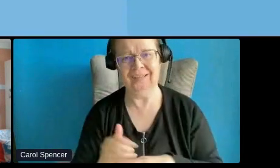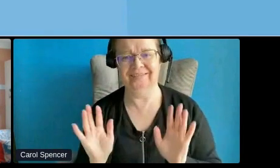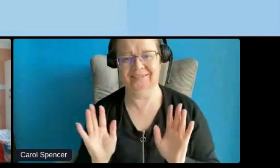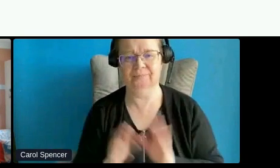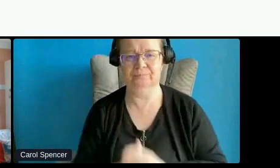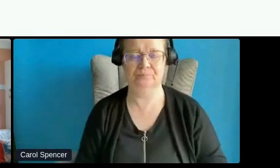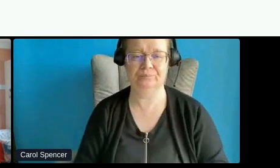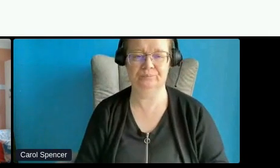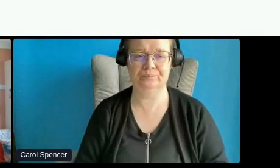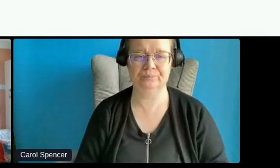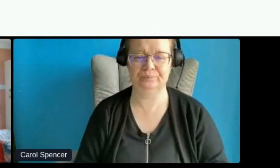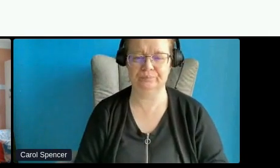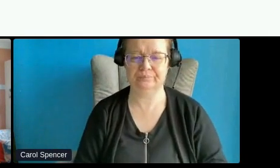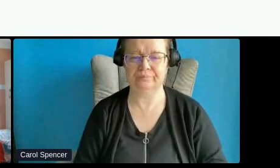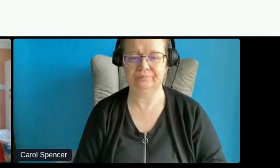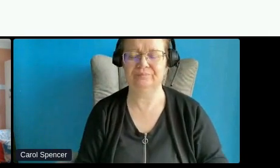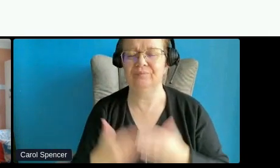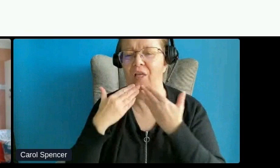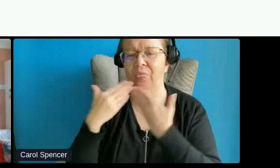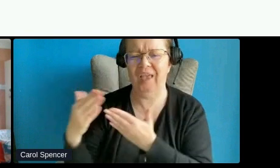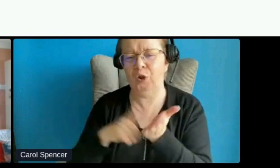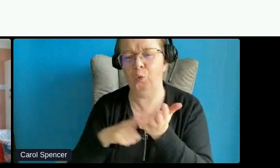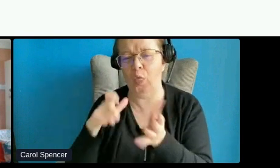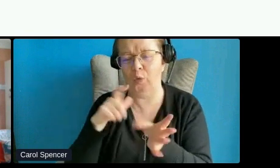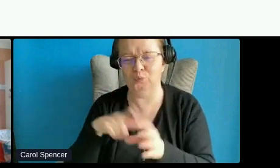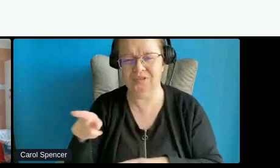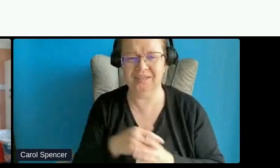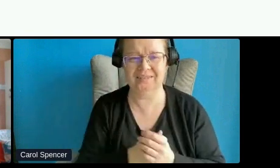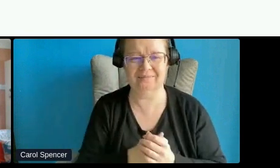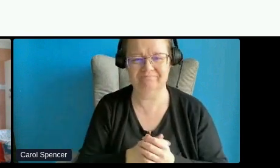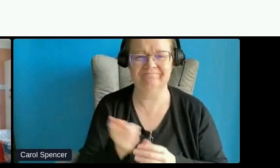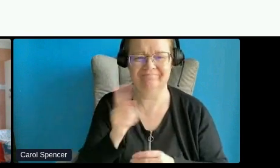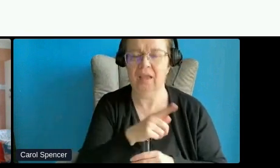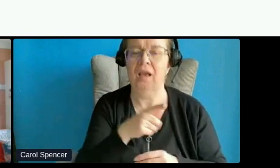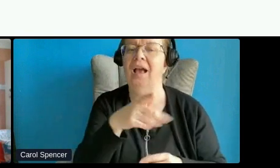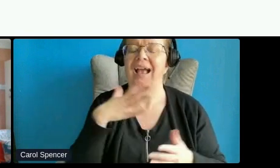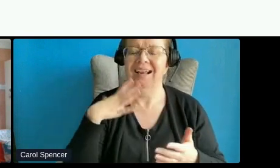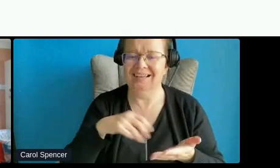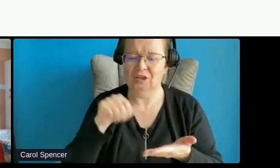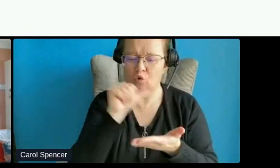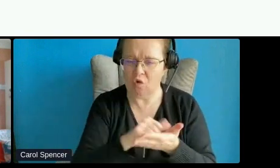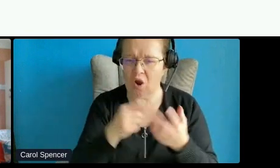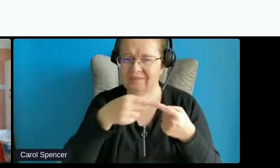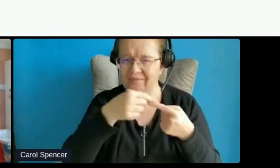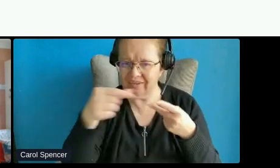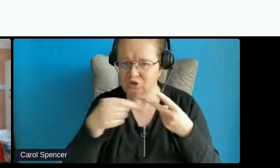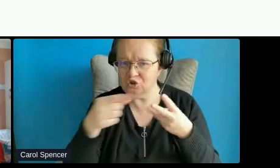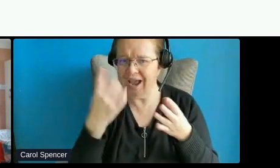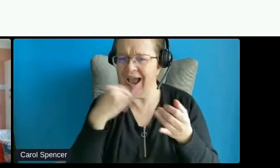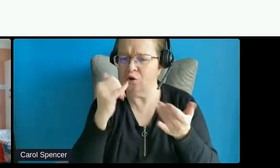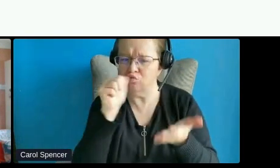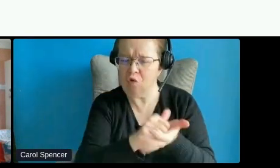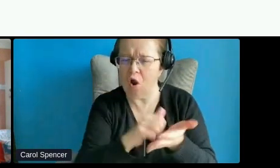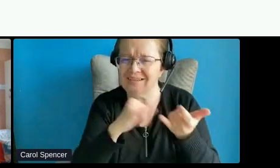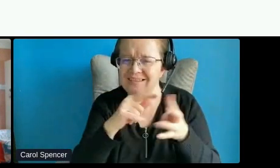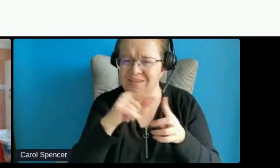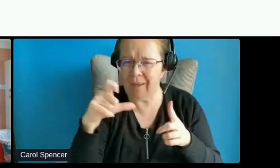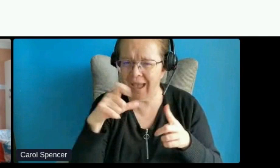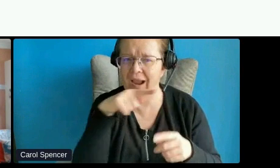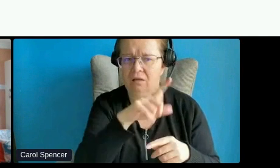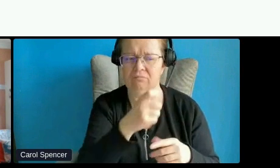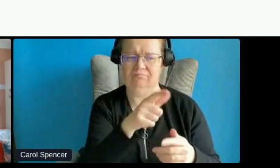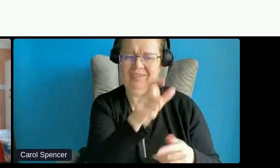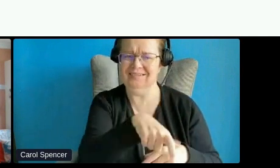Lucy. So yes, as we've covered already, having the right features and spec is crucial for many disabled consumers.